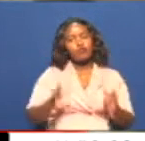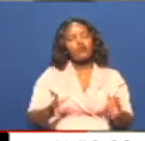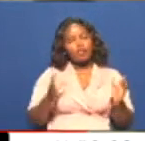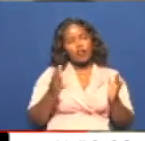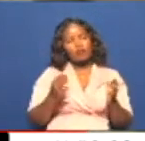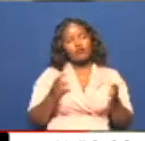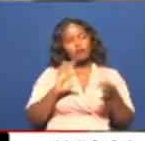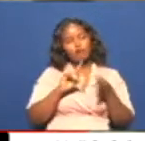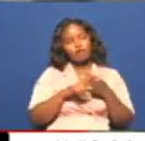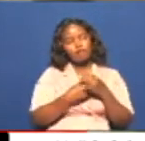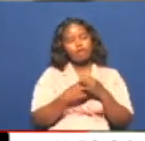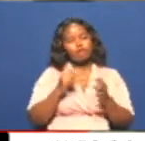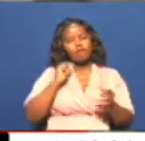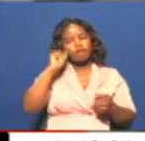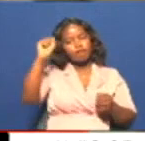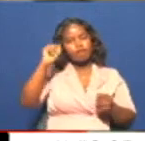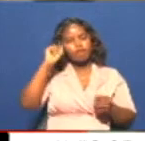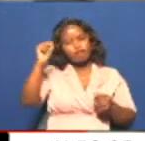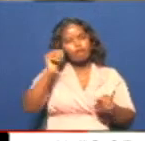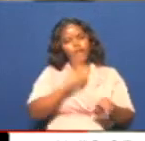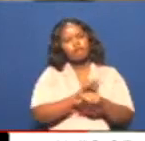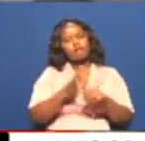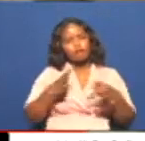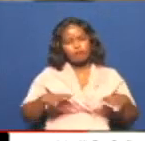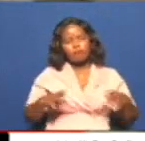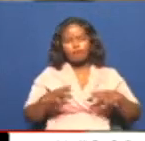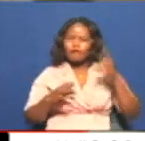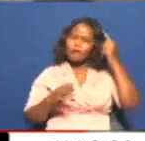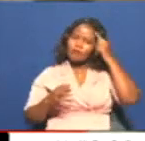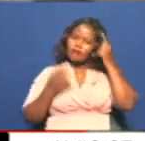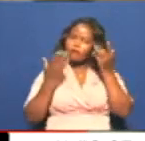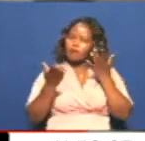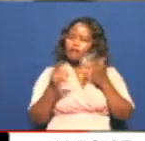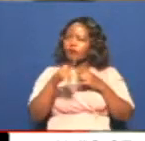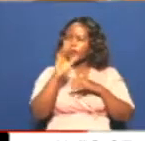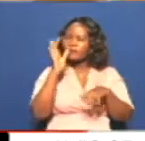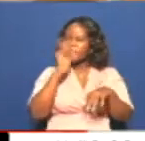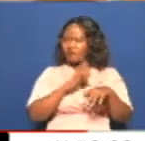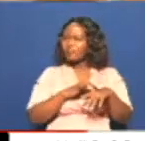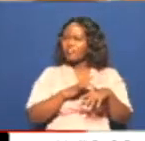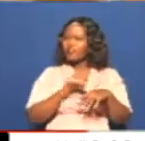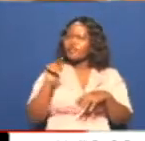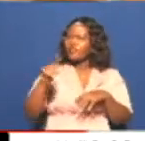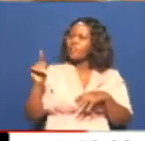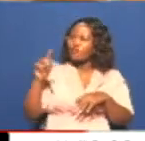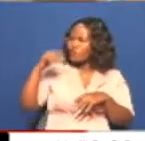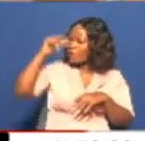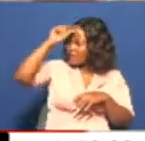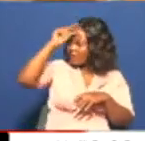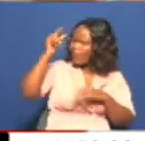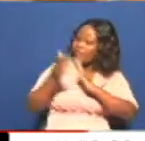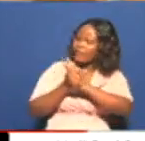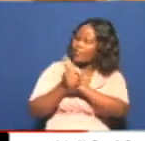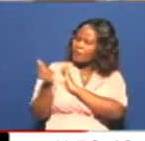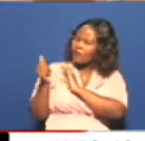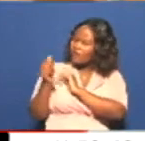are worried that that might affect government. Do you think, you're a governance expert, do you think that might affect